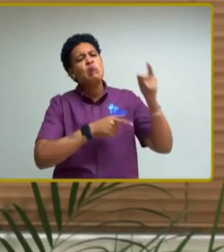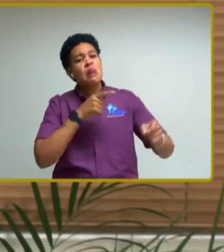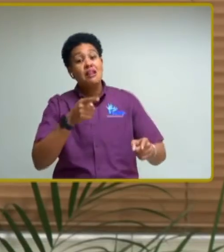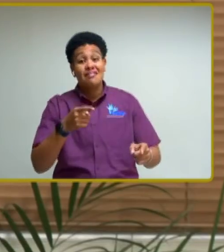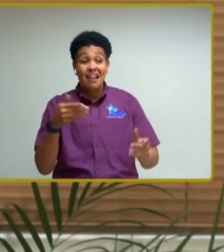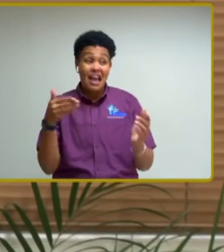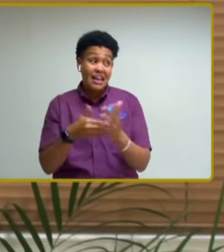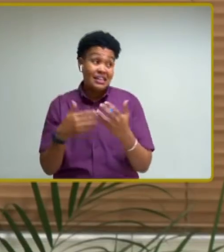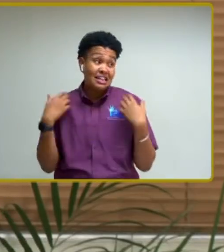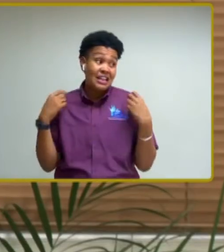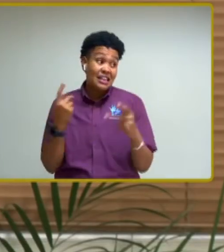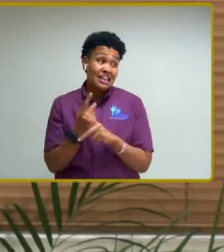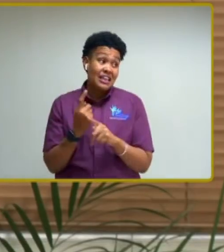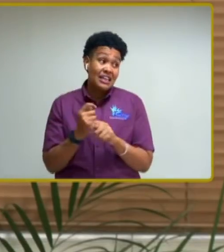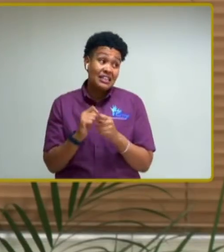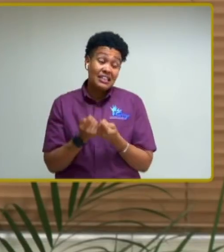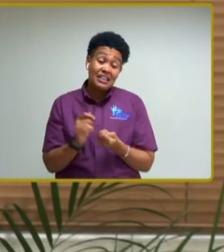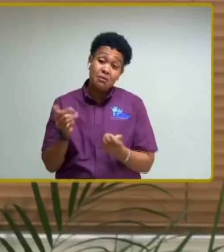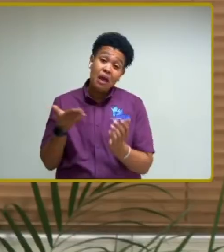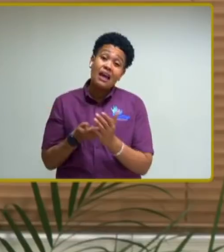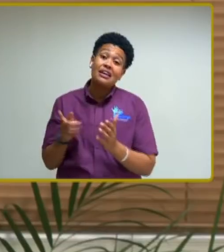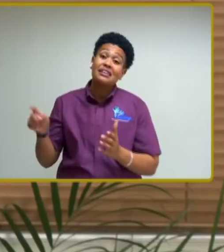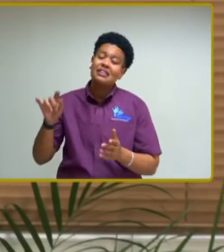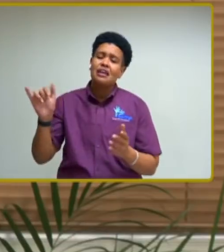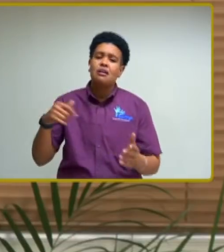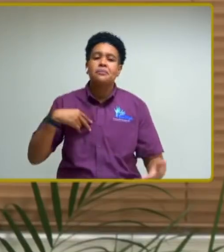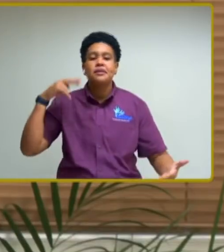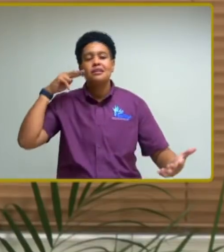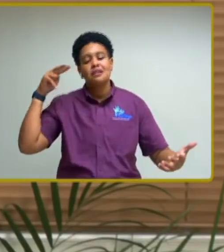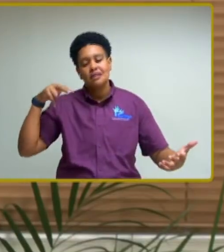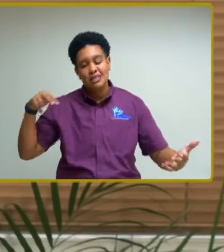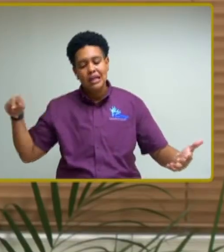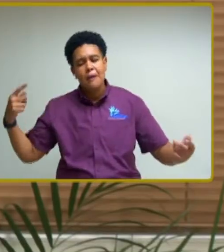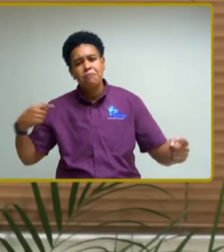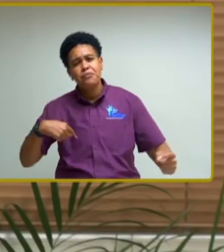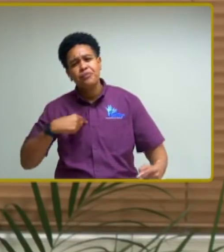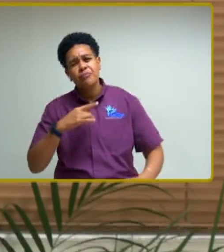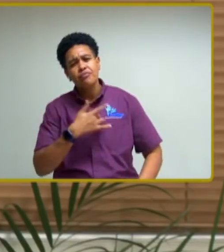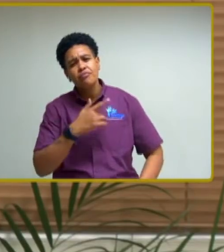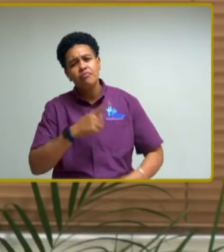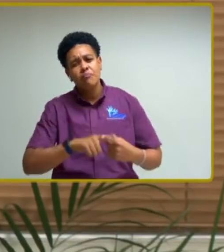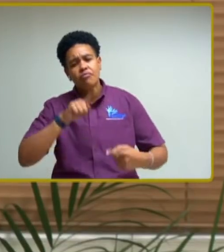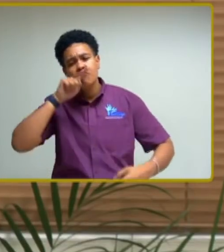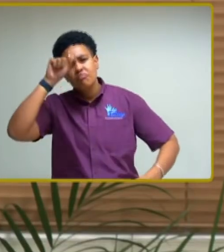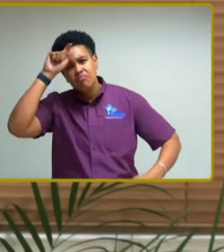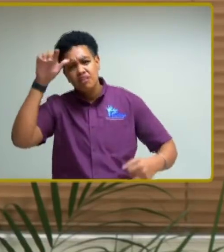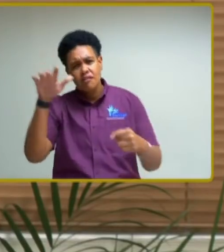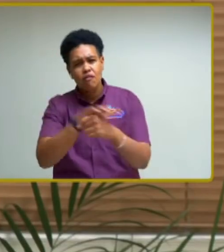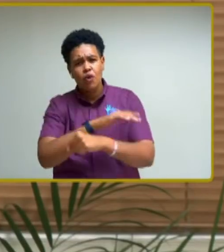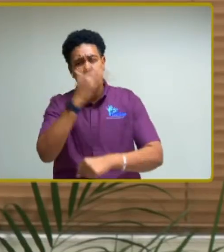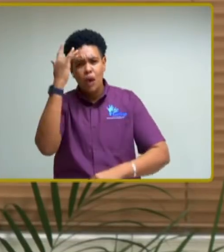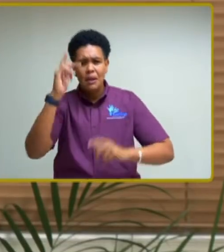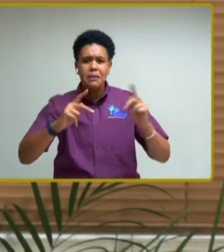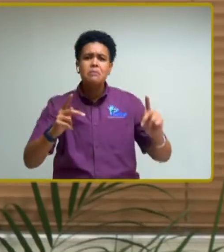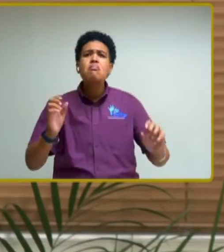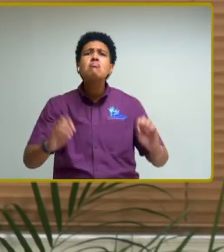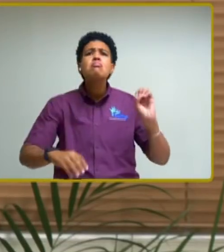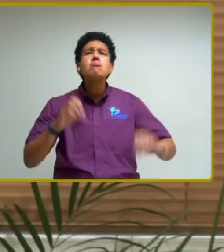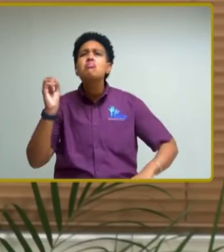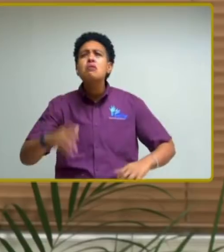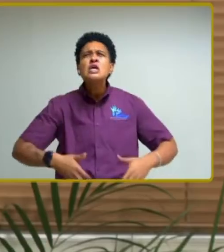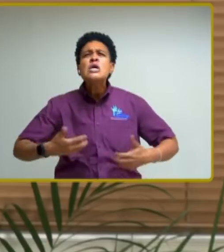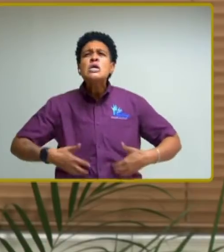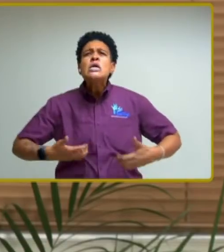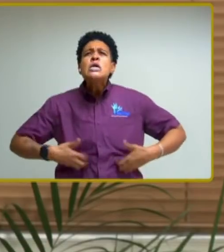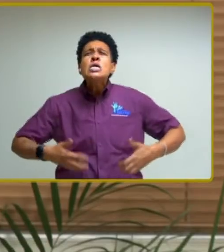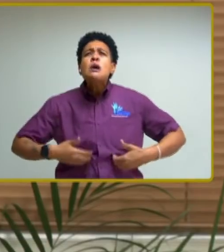the healthcare team. And we appreciate and understand fully why persons are outraged,